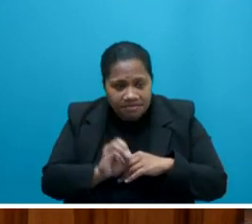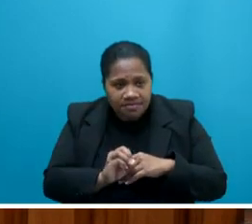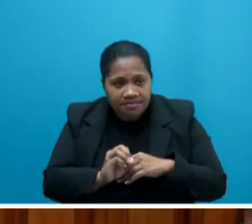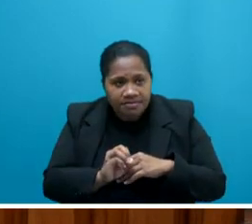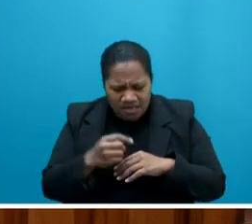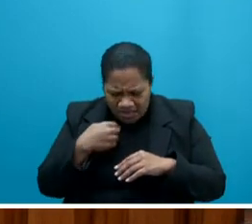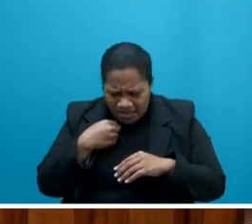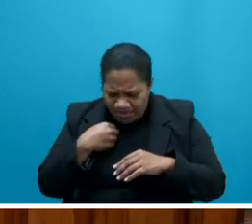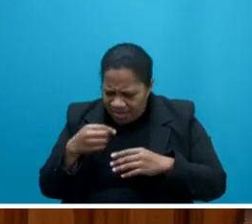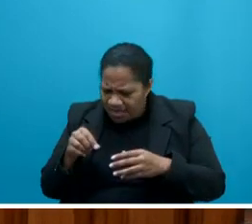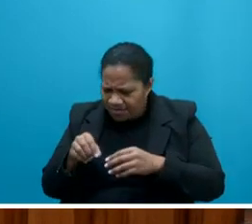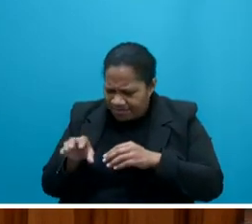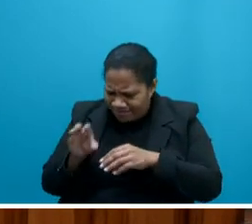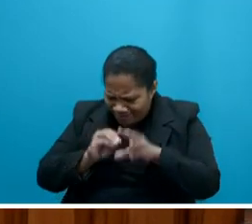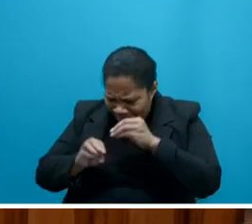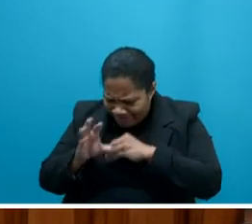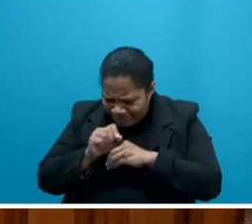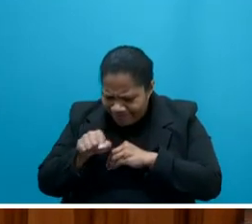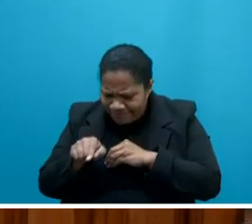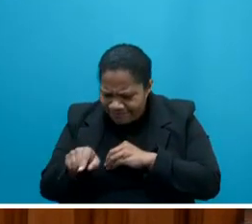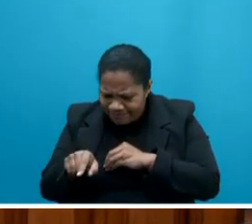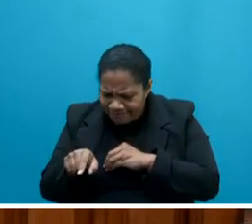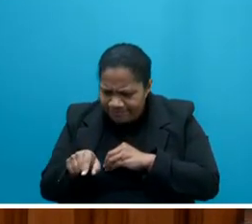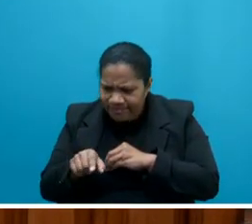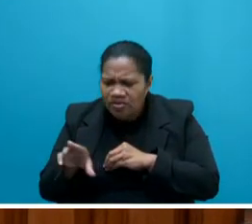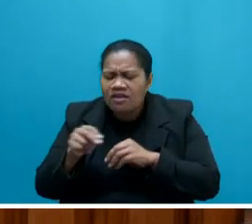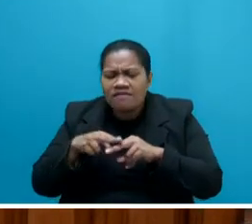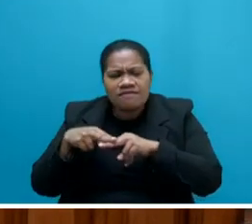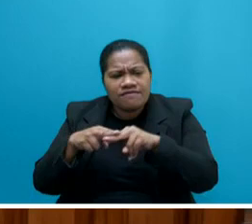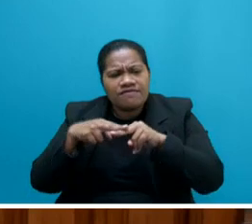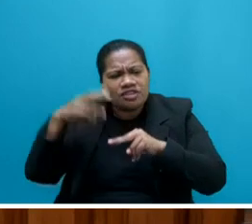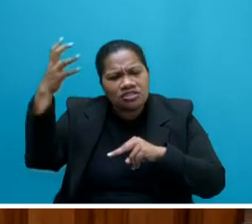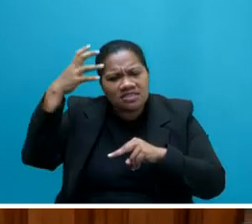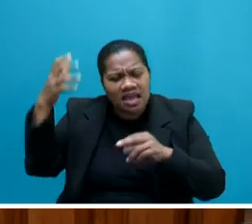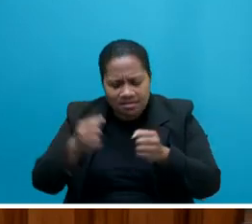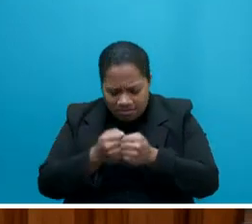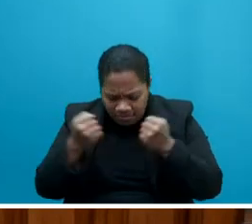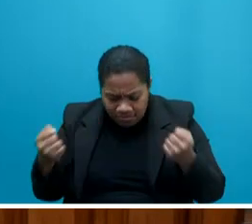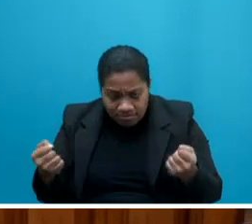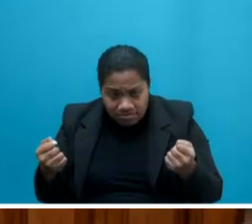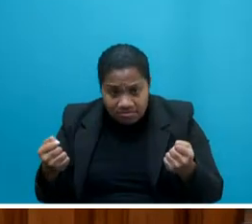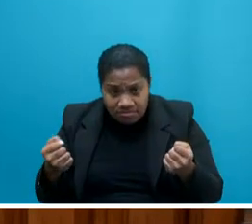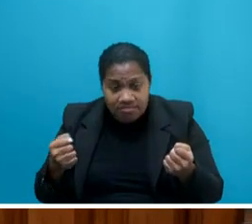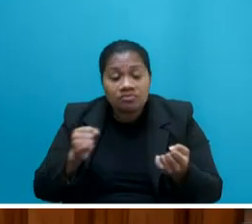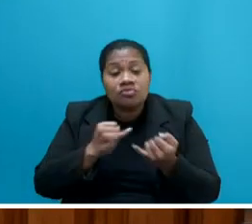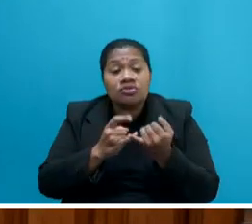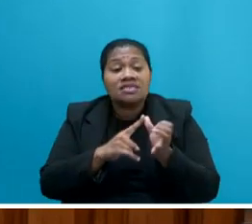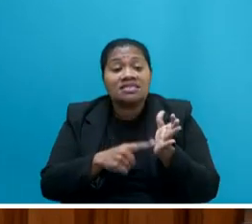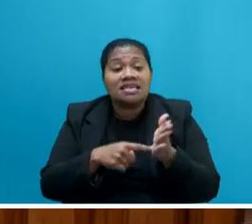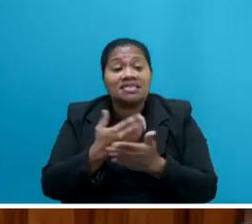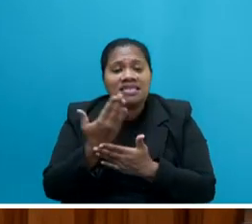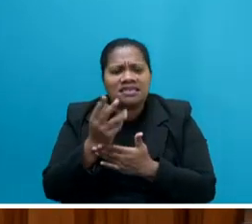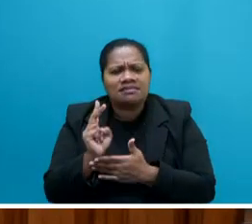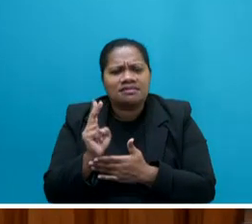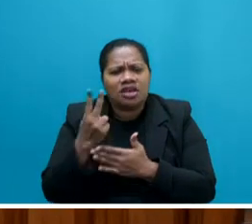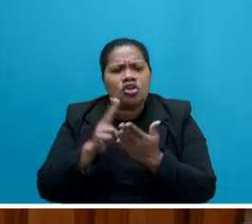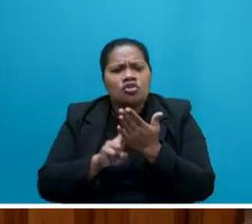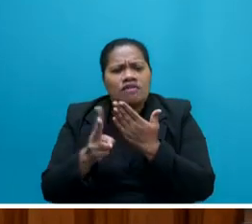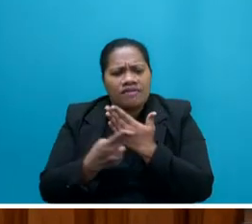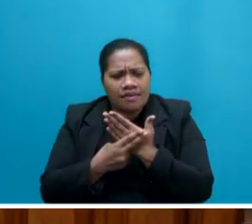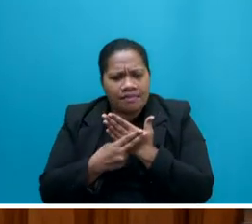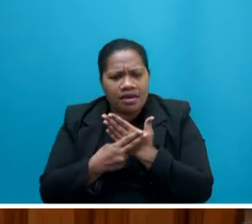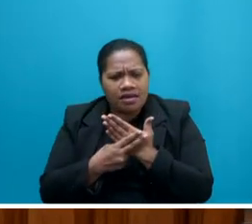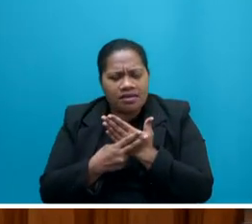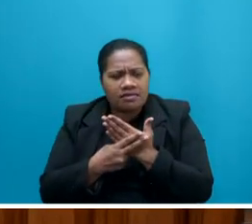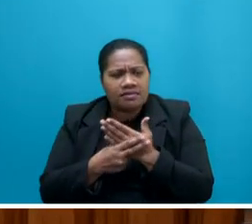from page B8 of the Fiji Sun on Saturday, 2nd November 2019.